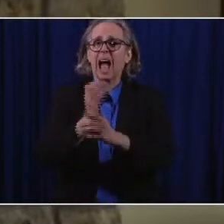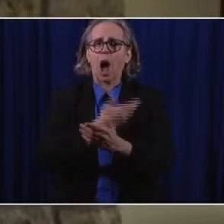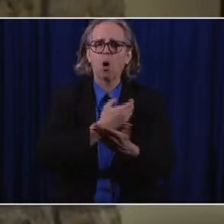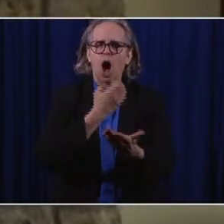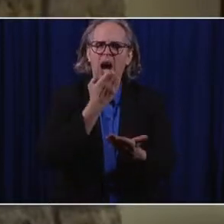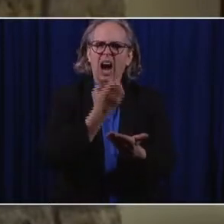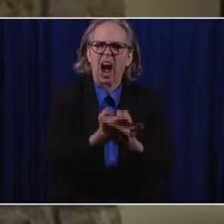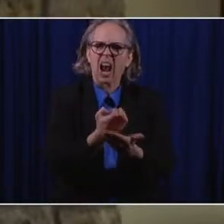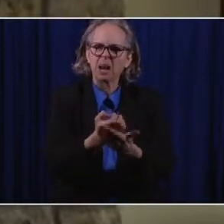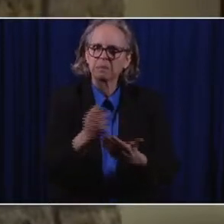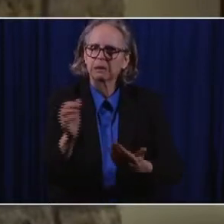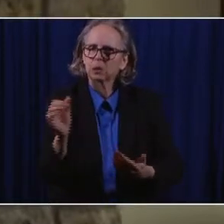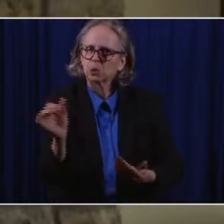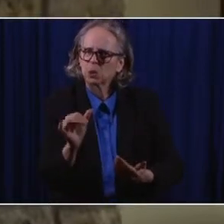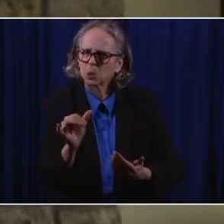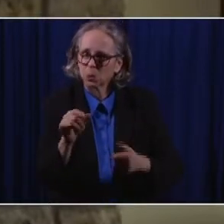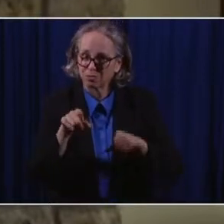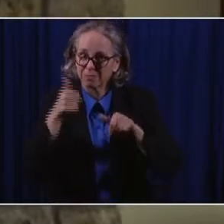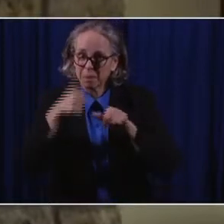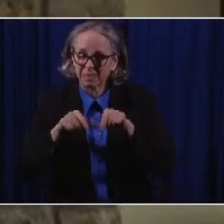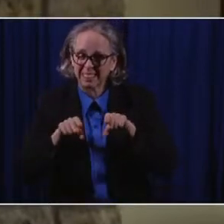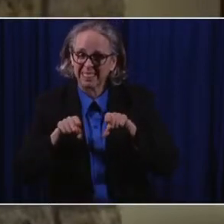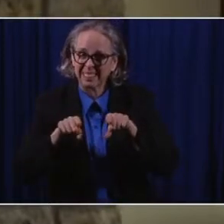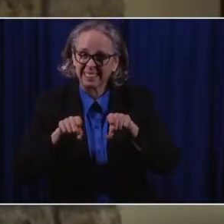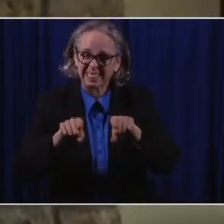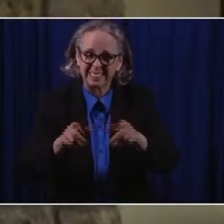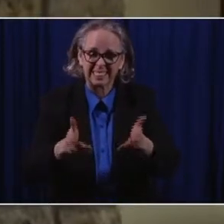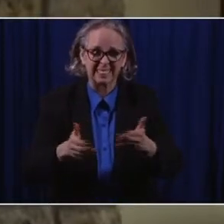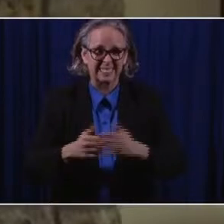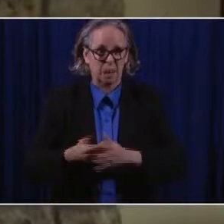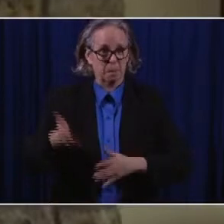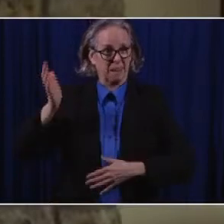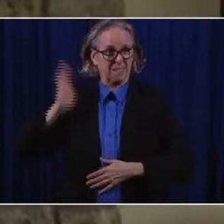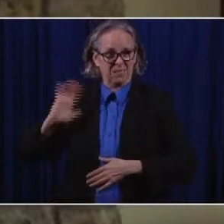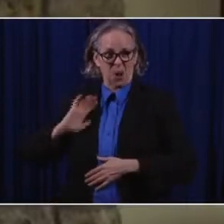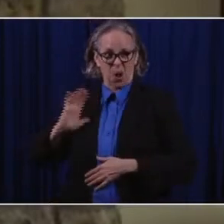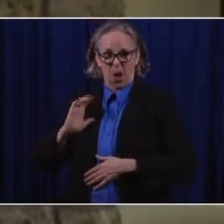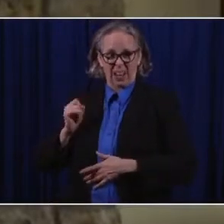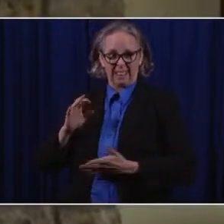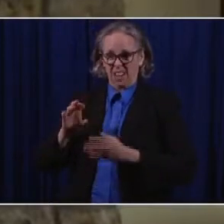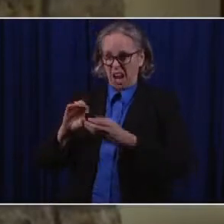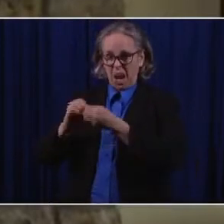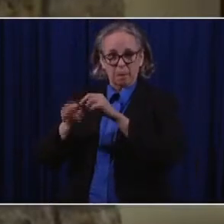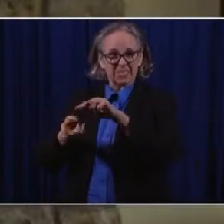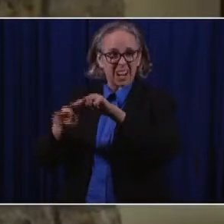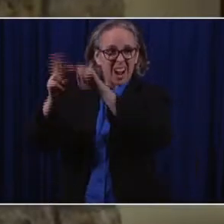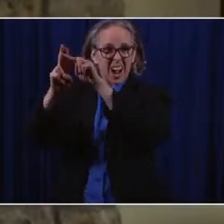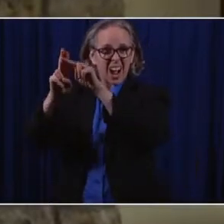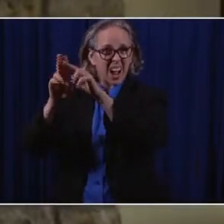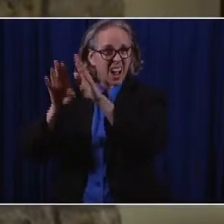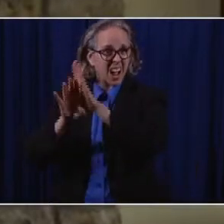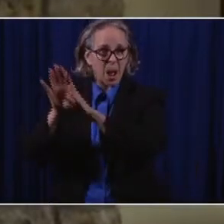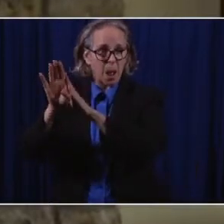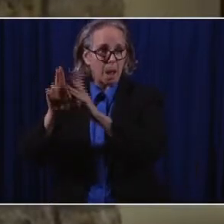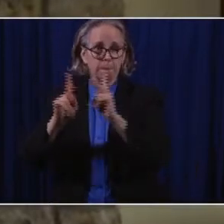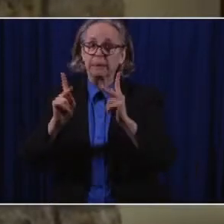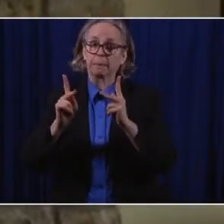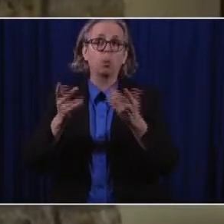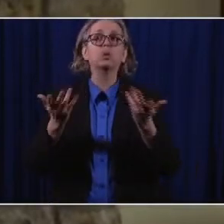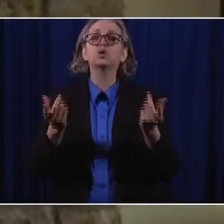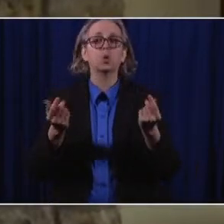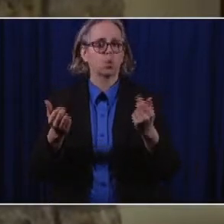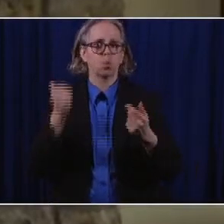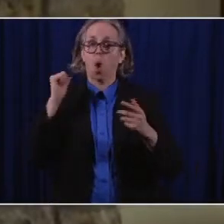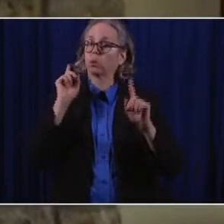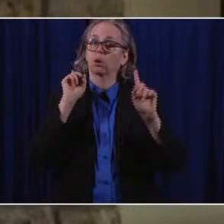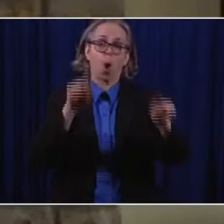threat to our economy in Ohio and people's jobs is that this virus flares out of control. And so, the next